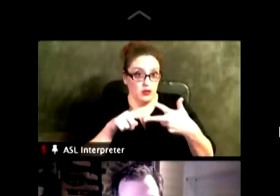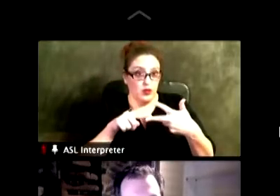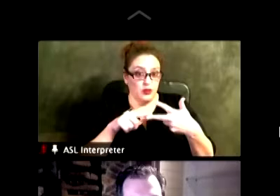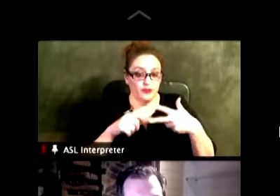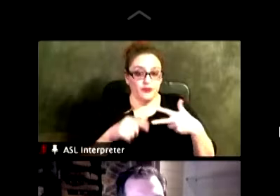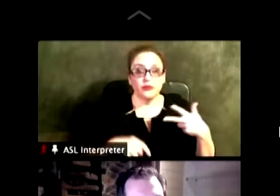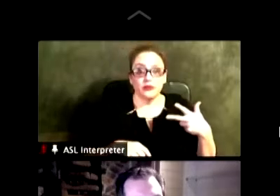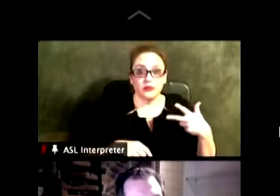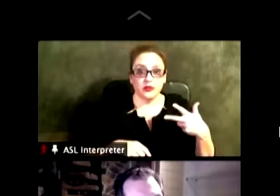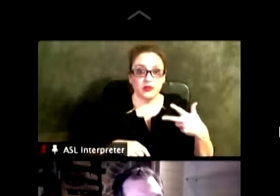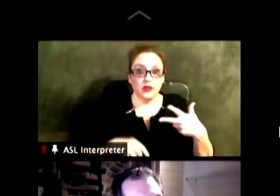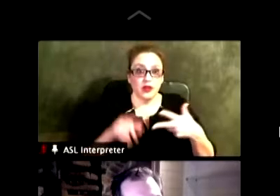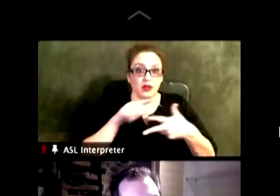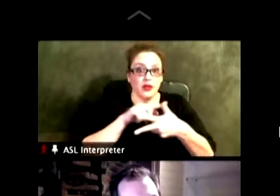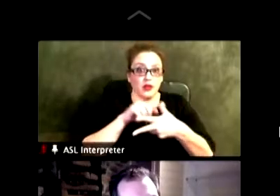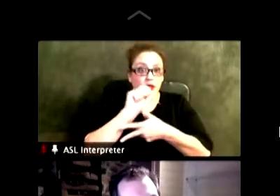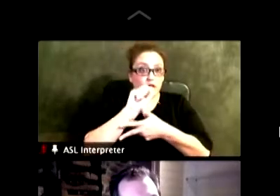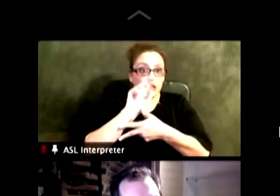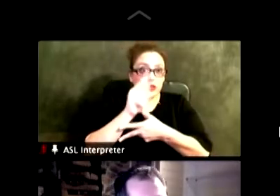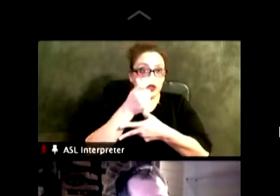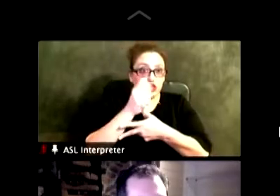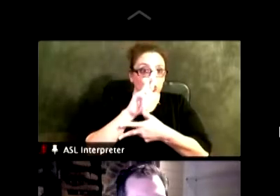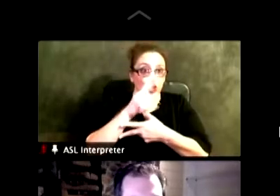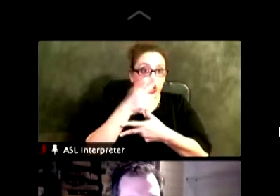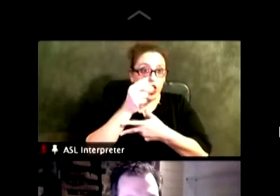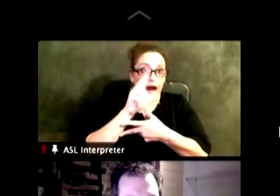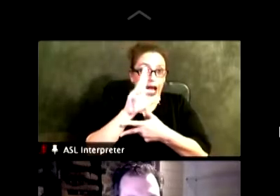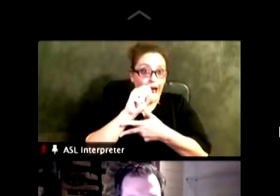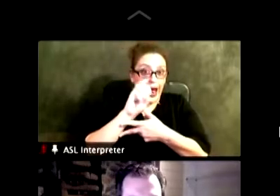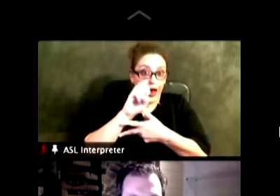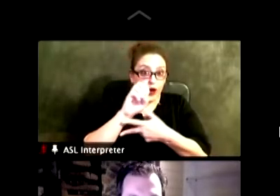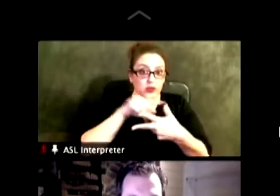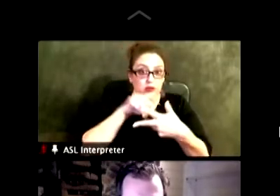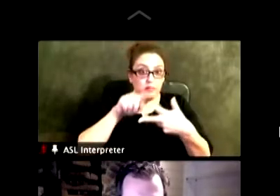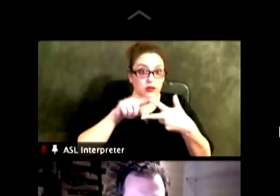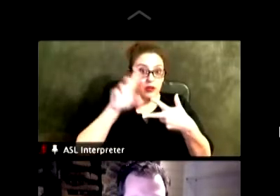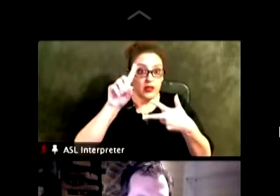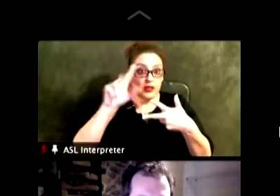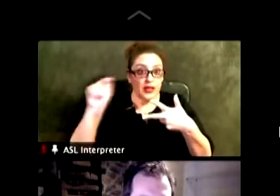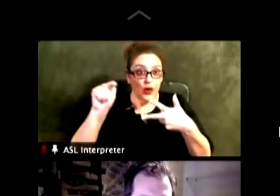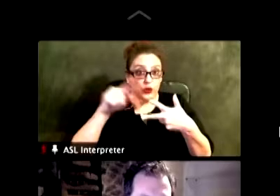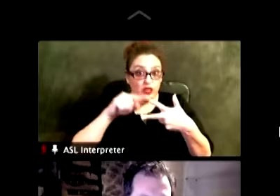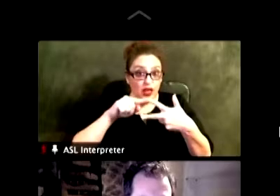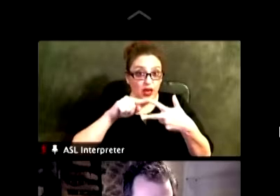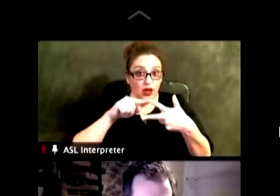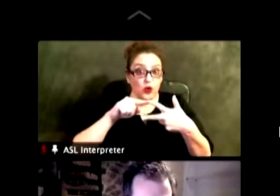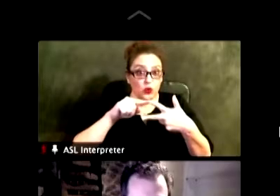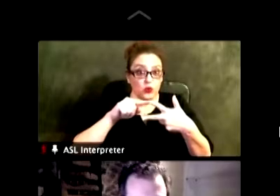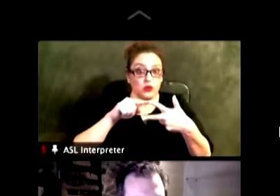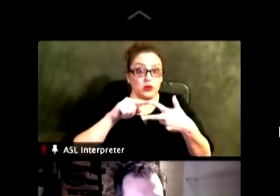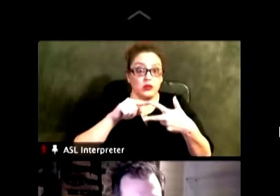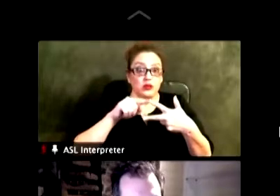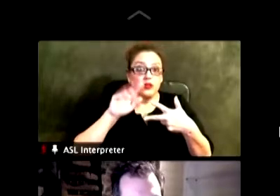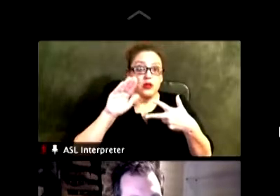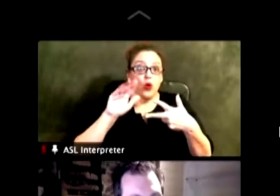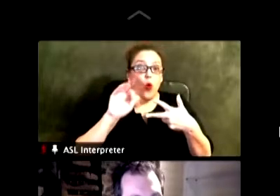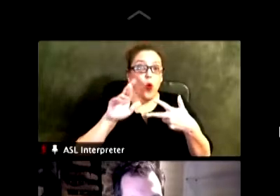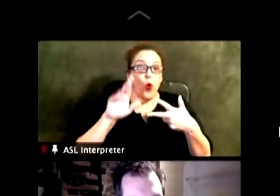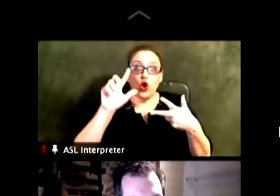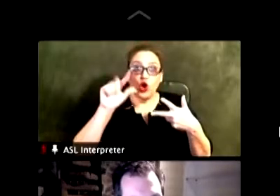one. Downtown Central City, press two. Or Glendale and Poplar Grove, please press three. And if you haven't heard